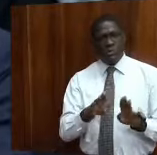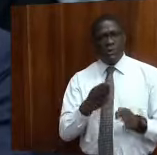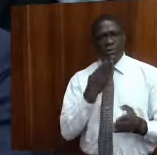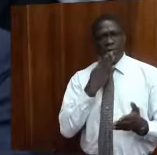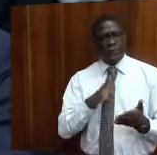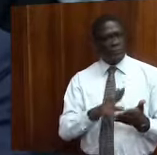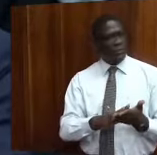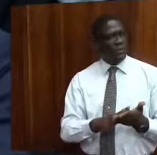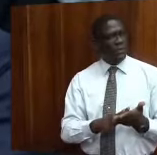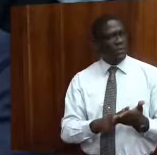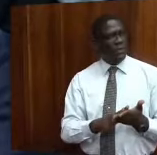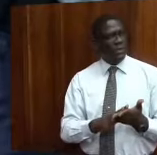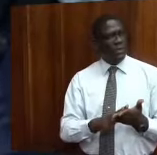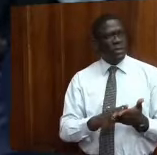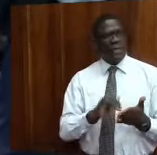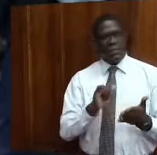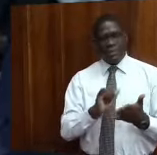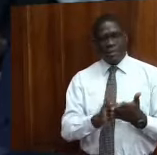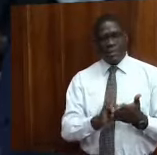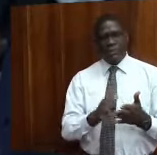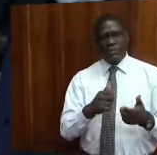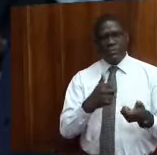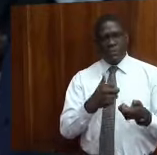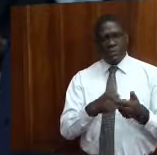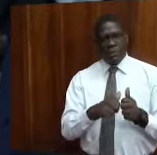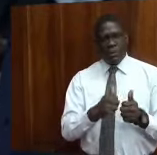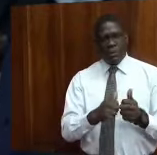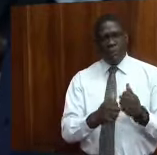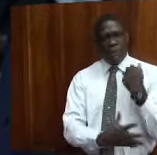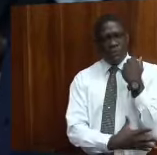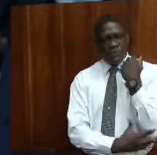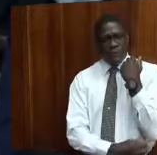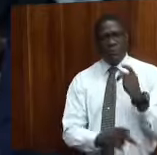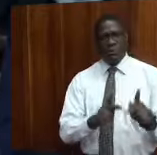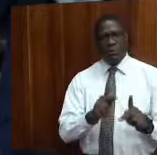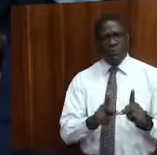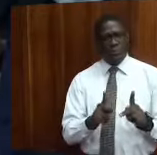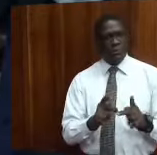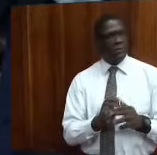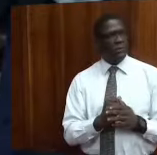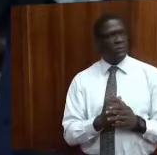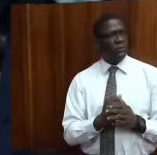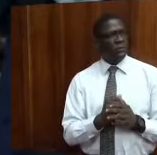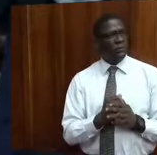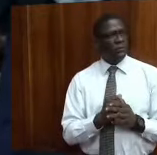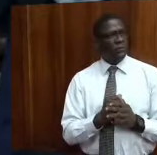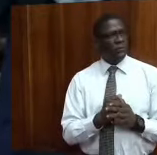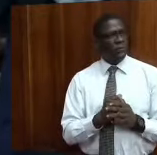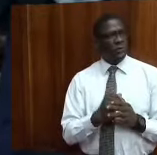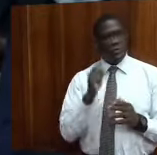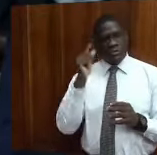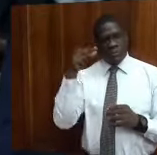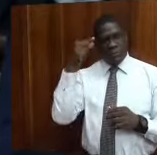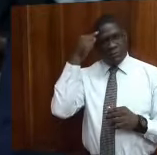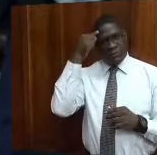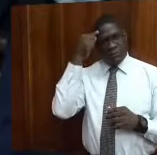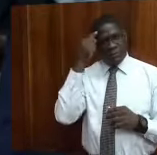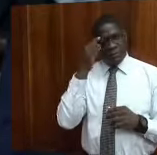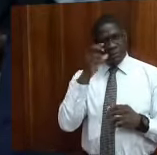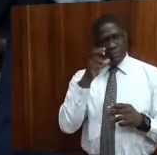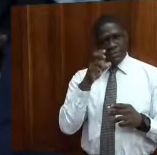disregards the interests and needs of the most vulnerable. Mr. Speaker, we are reviewing the Integrity in Public Life